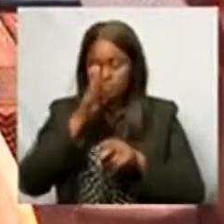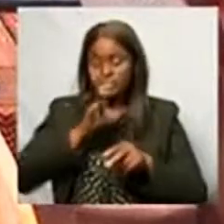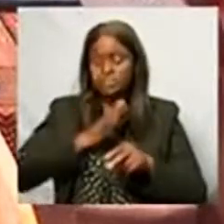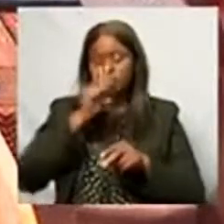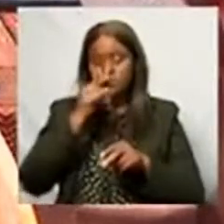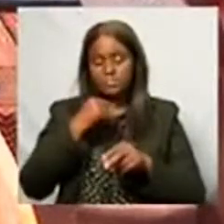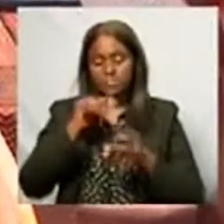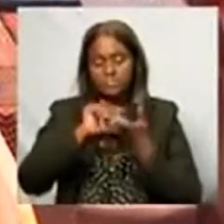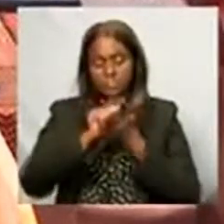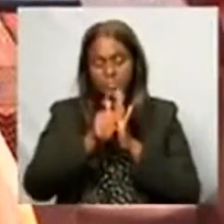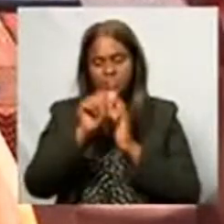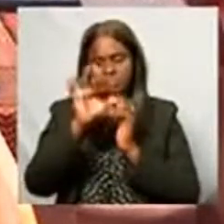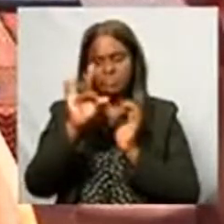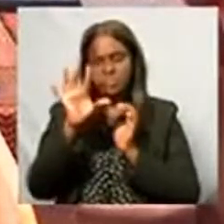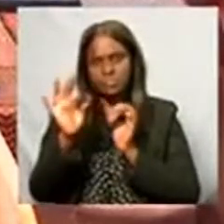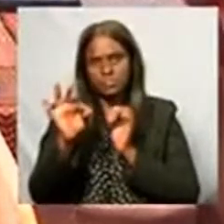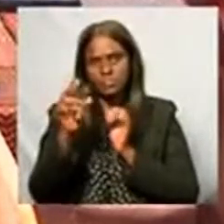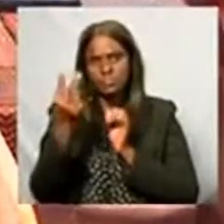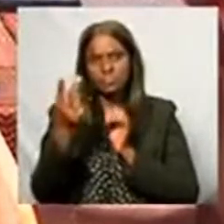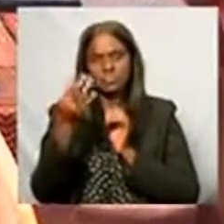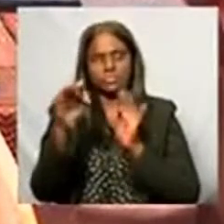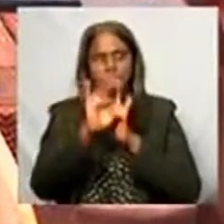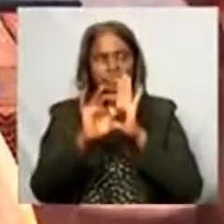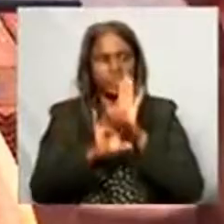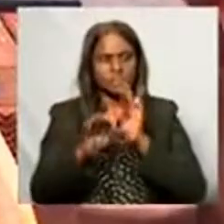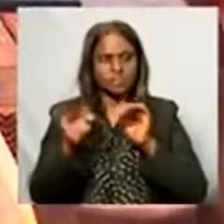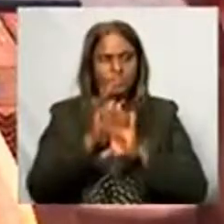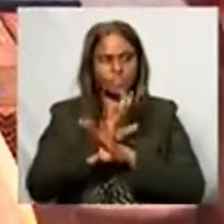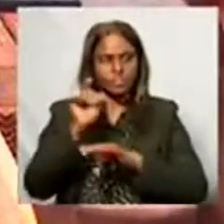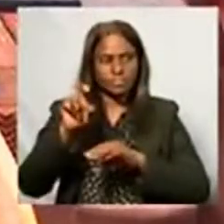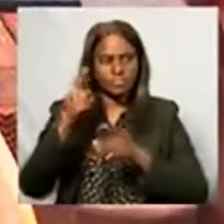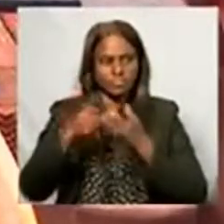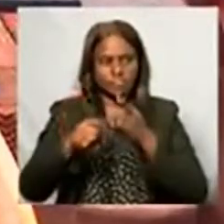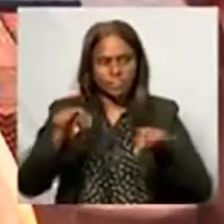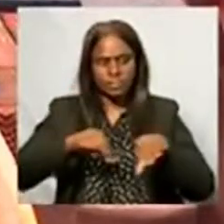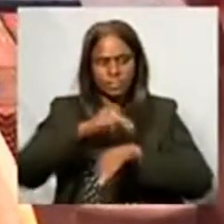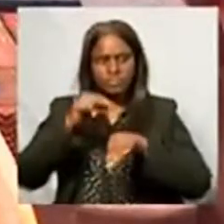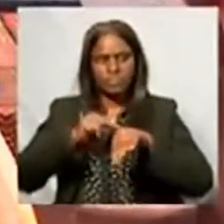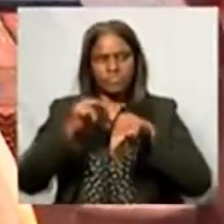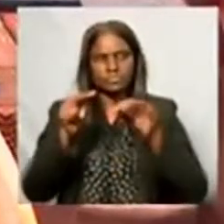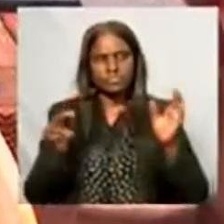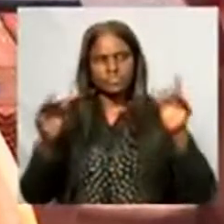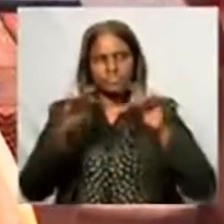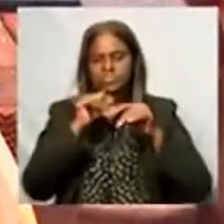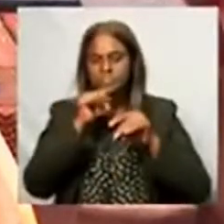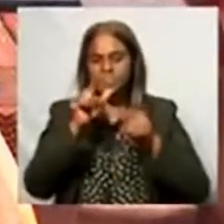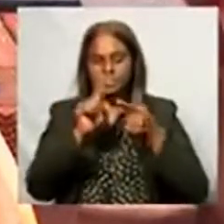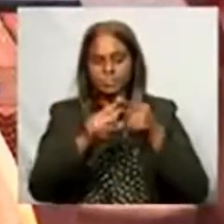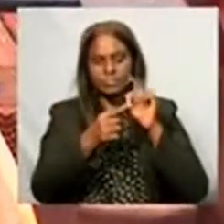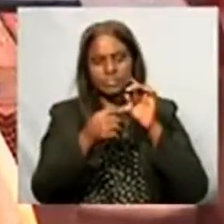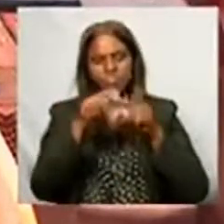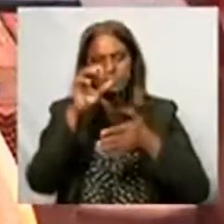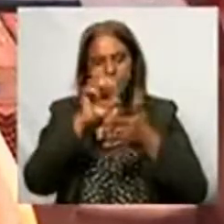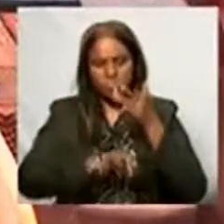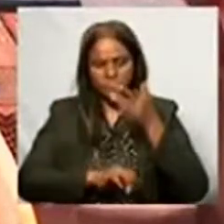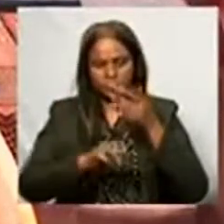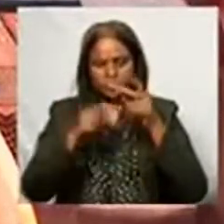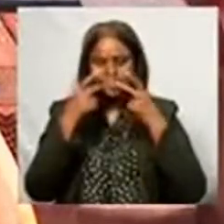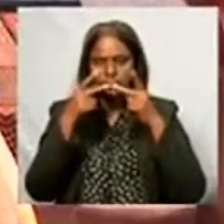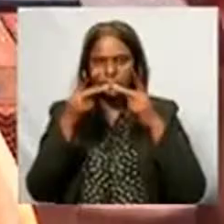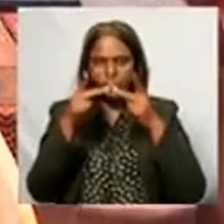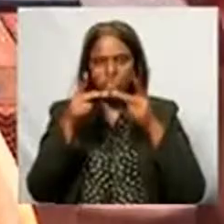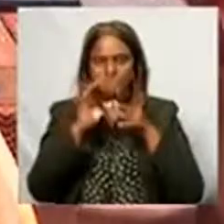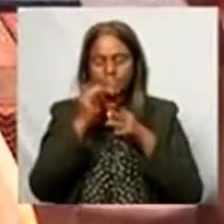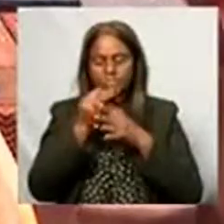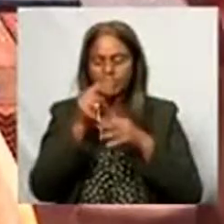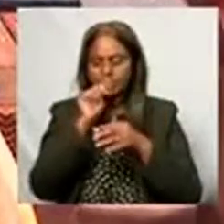Speaker, Article 89(2) of the Constitution of Zambia requires the National Assembly not to exclude the public or